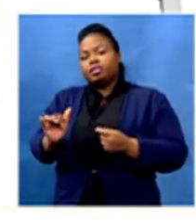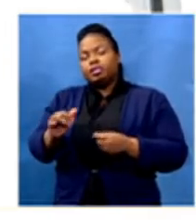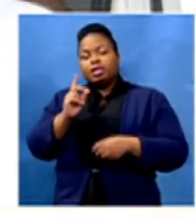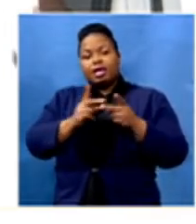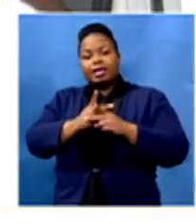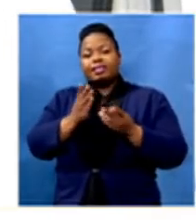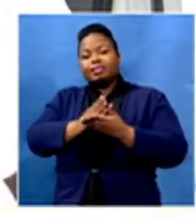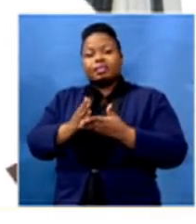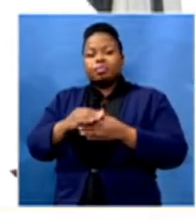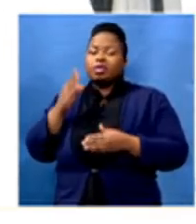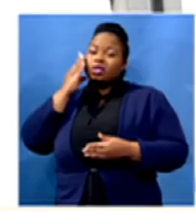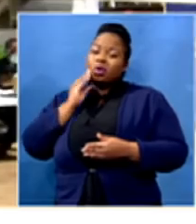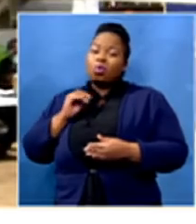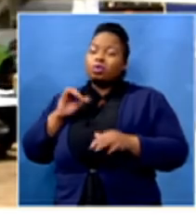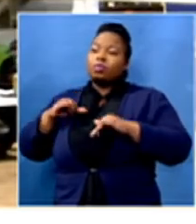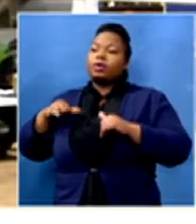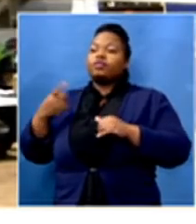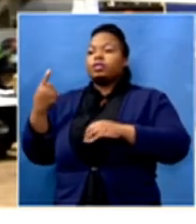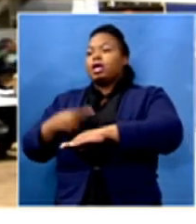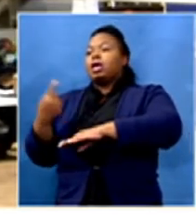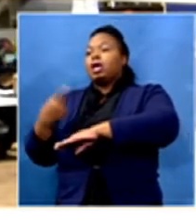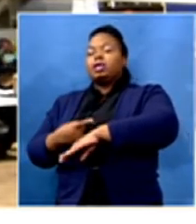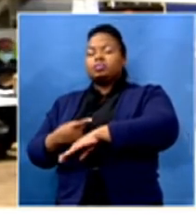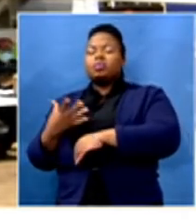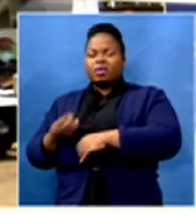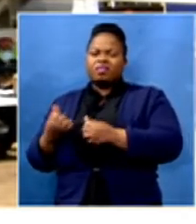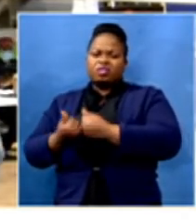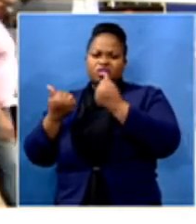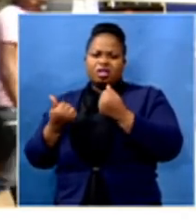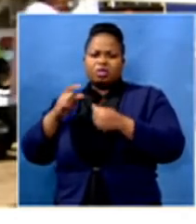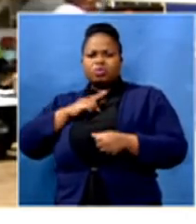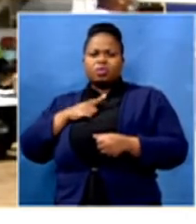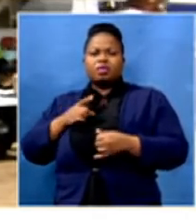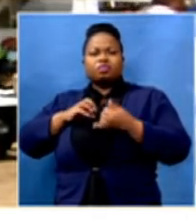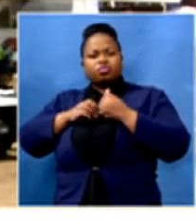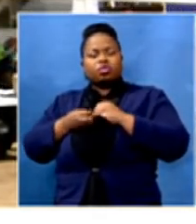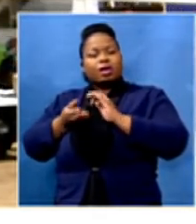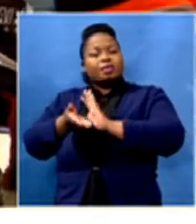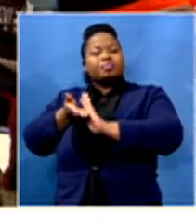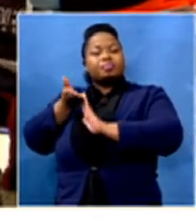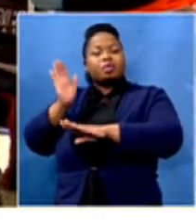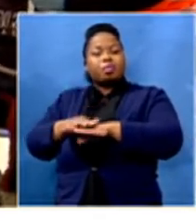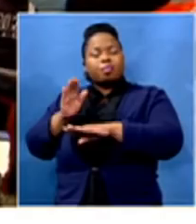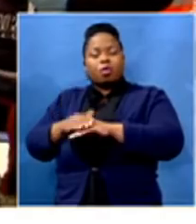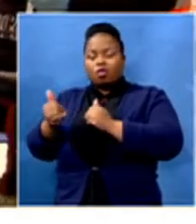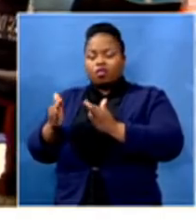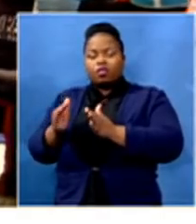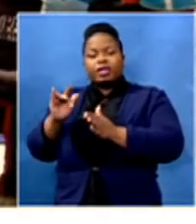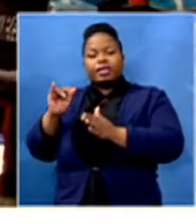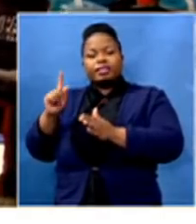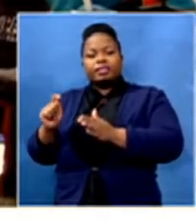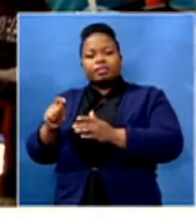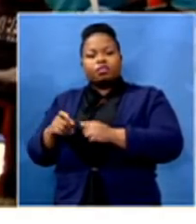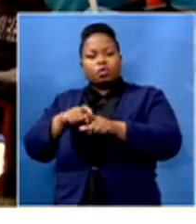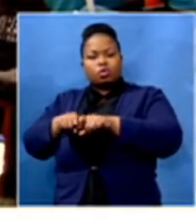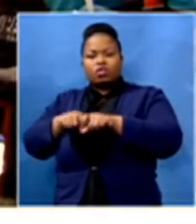that are older, it's you know, we have a bit of a challenge with that. We've been trying to increase the number of kids. That's why